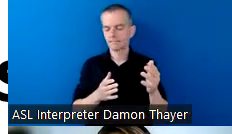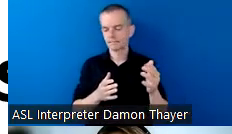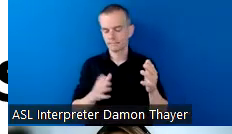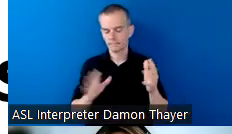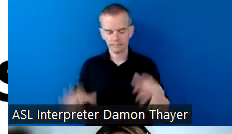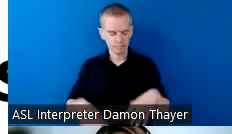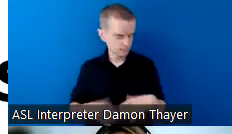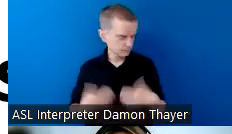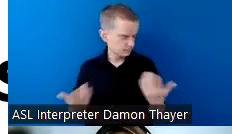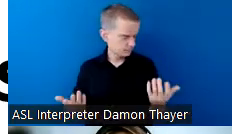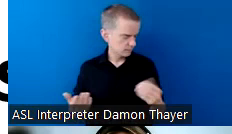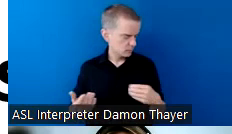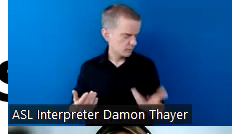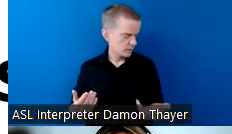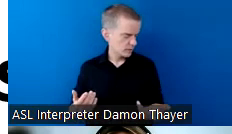providing